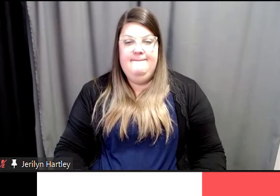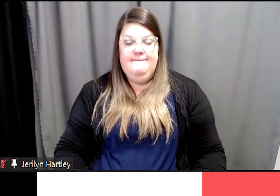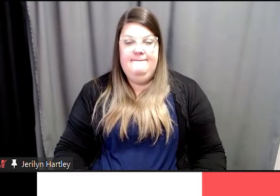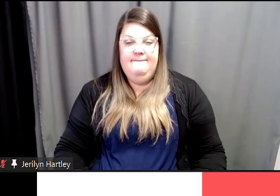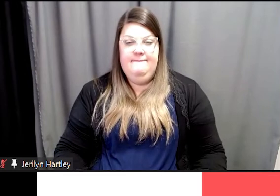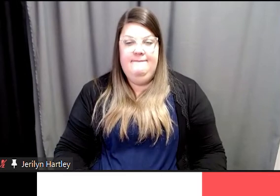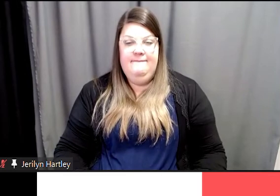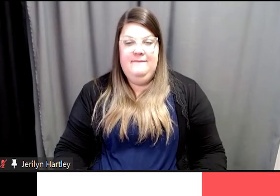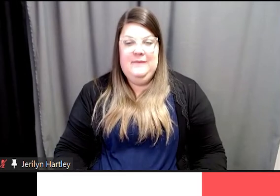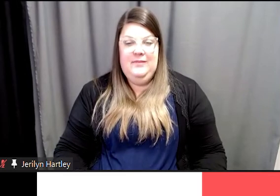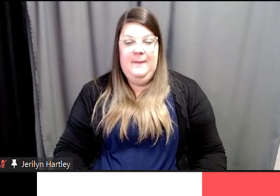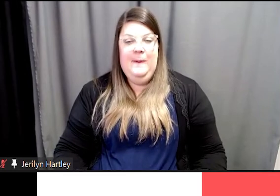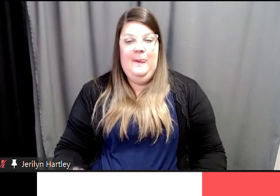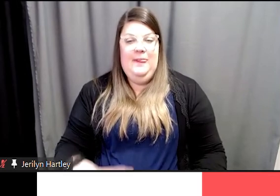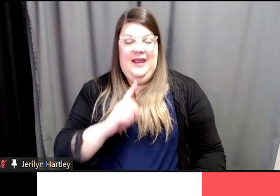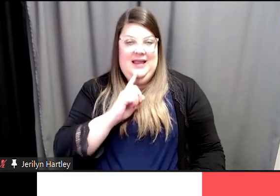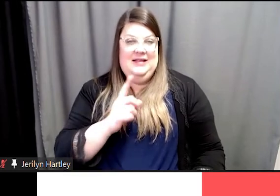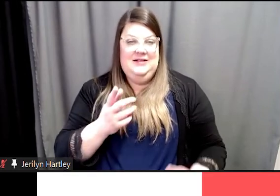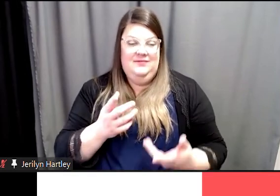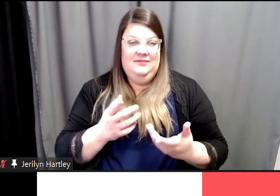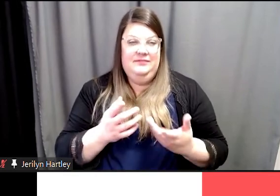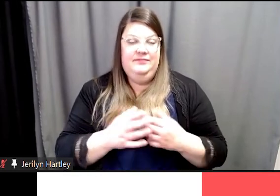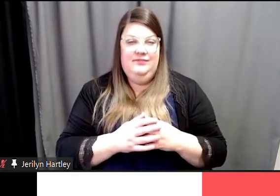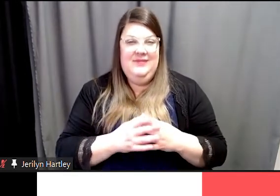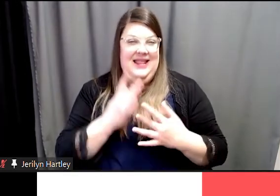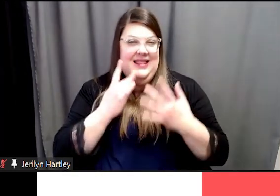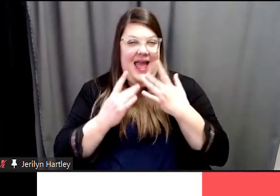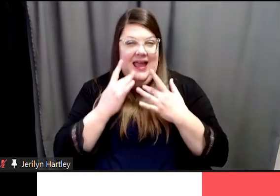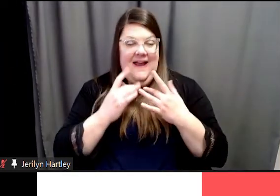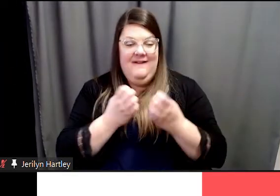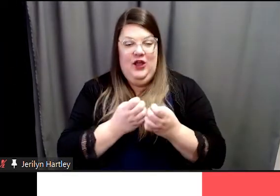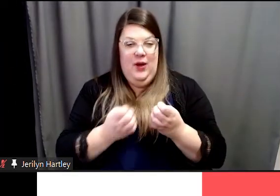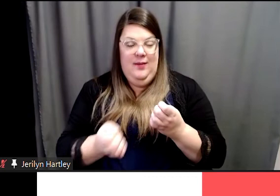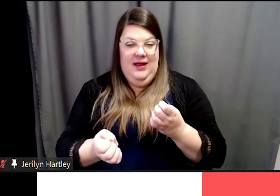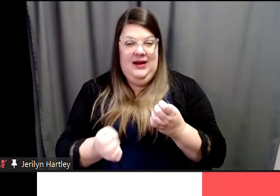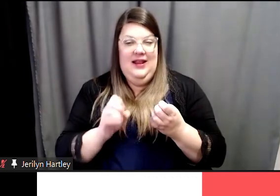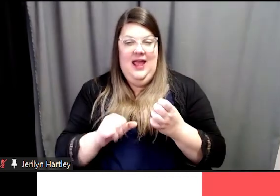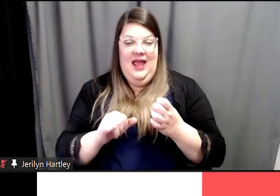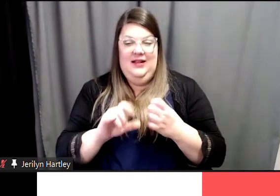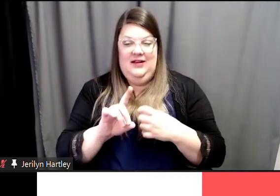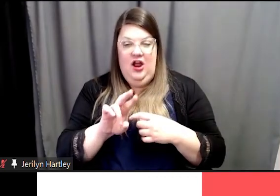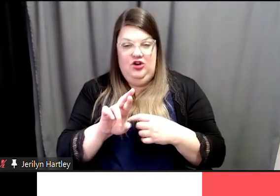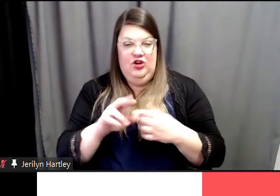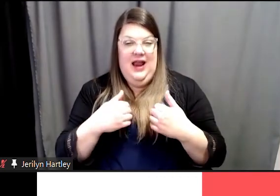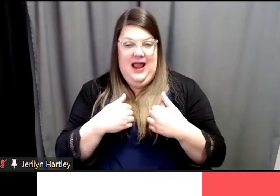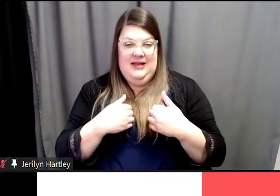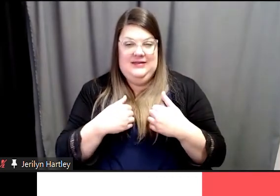is the lack of equipment that the doctor has